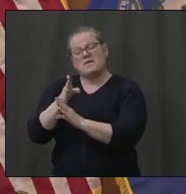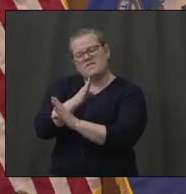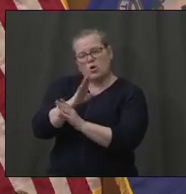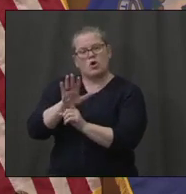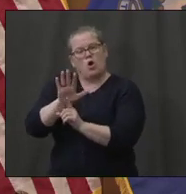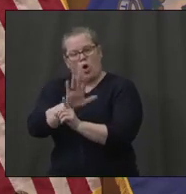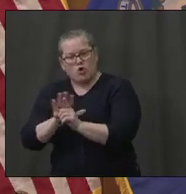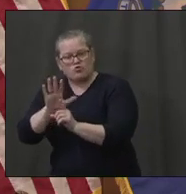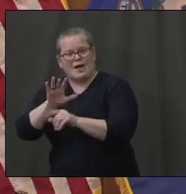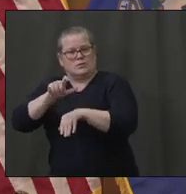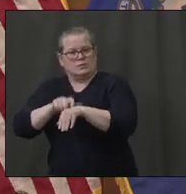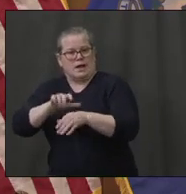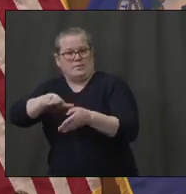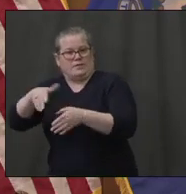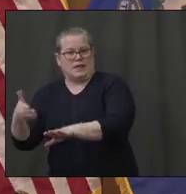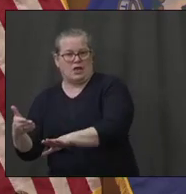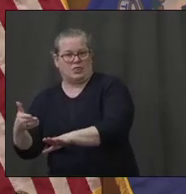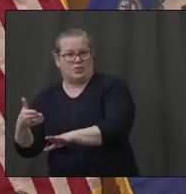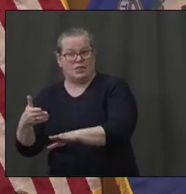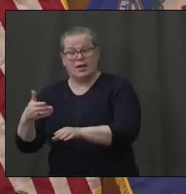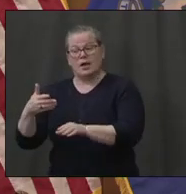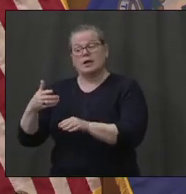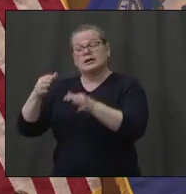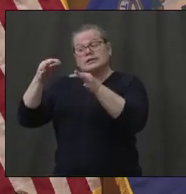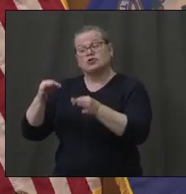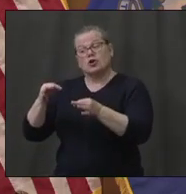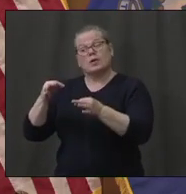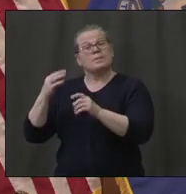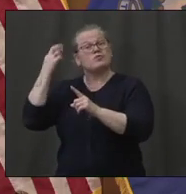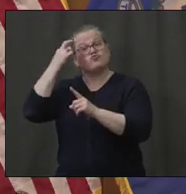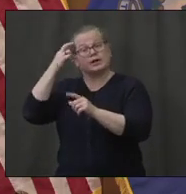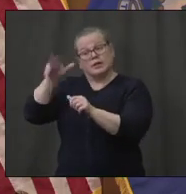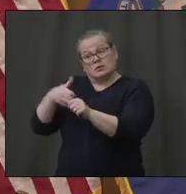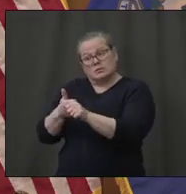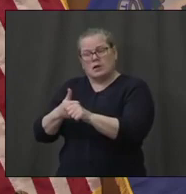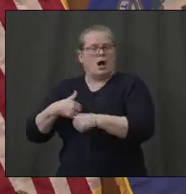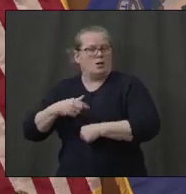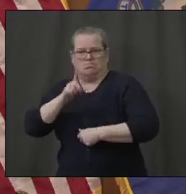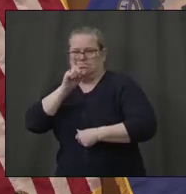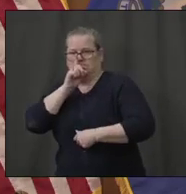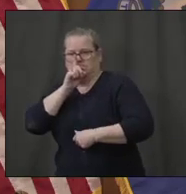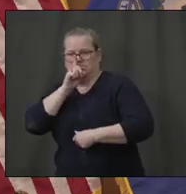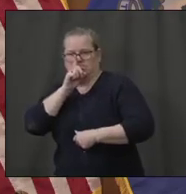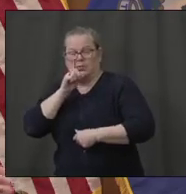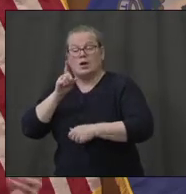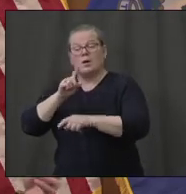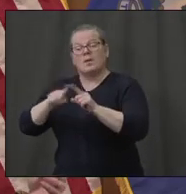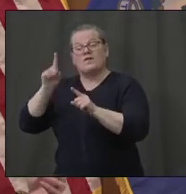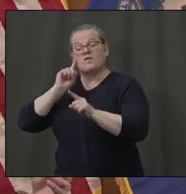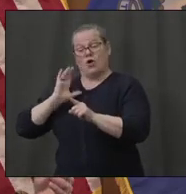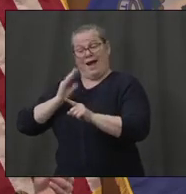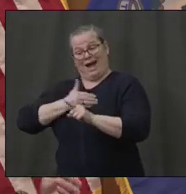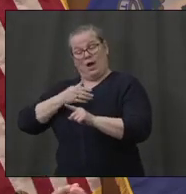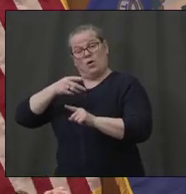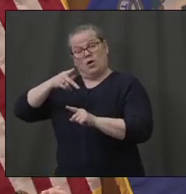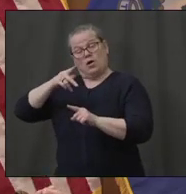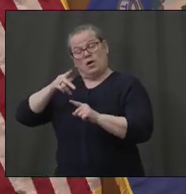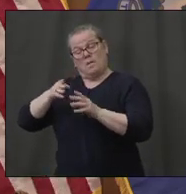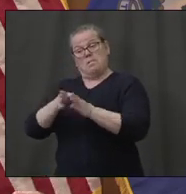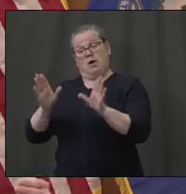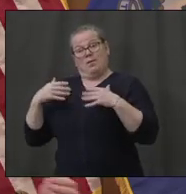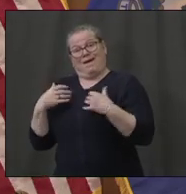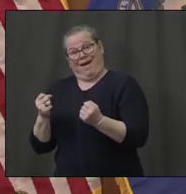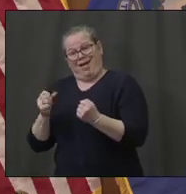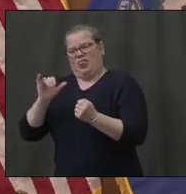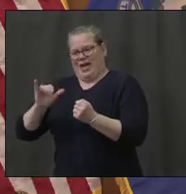not determine causality, but that is our determination for public health purposes. The medical examiner